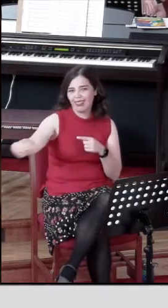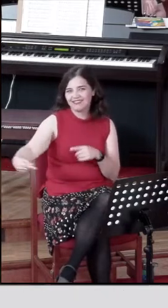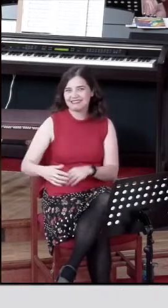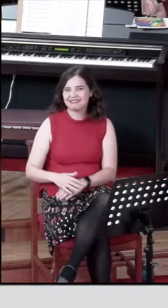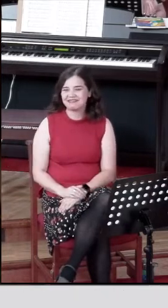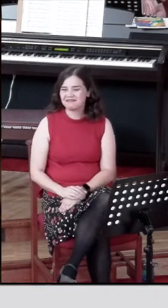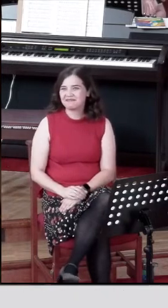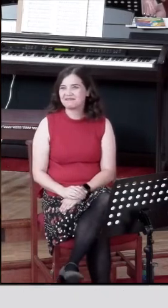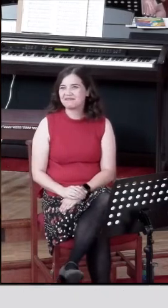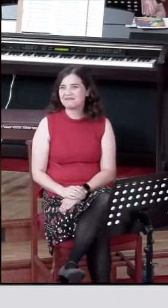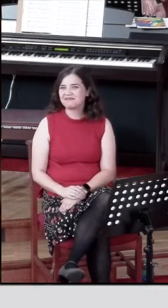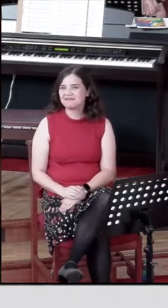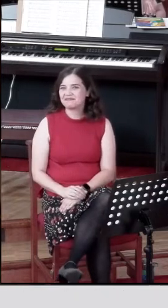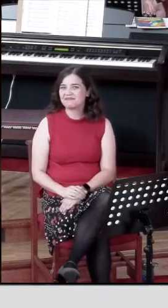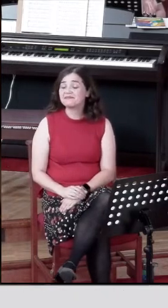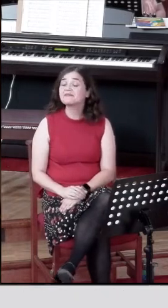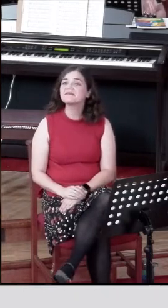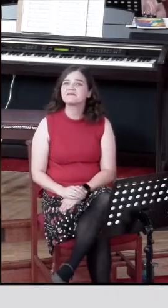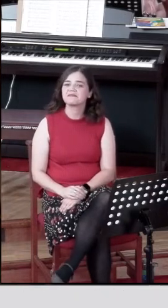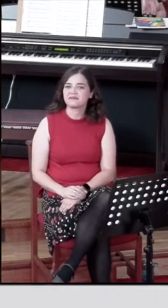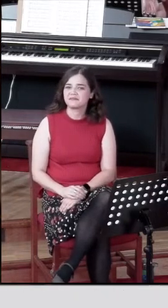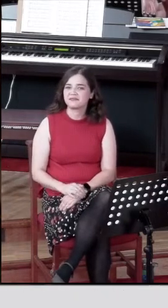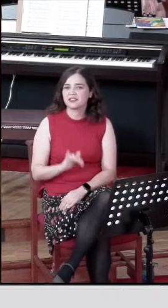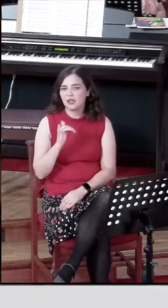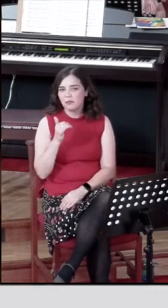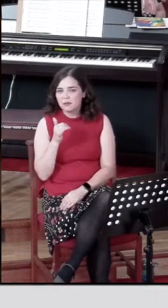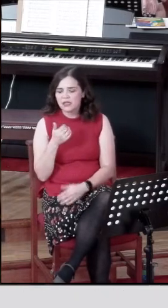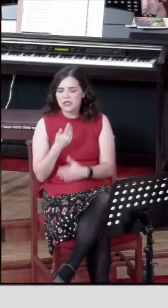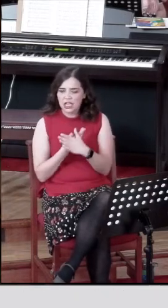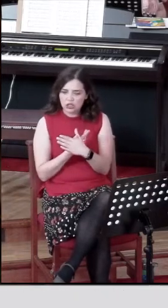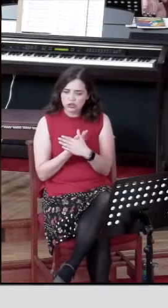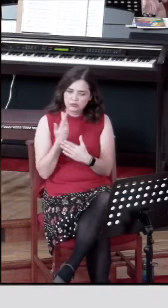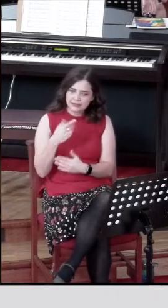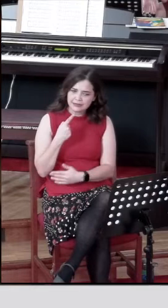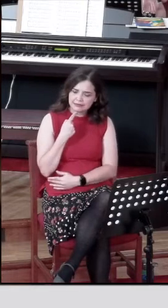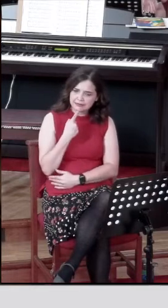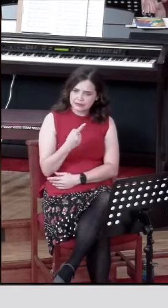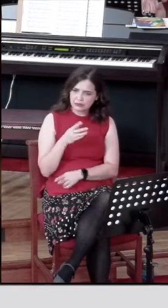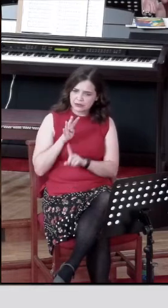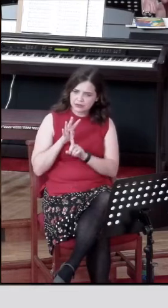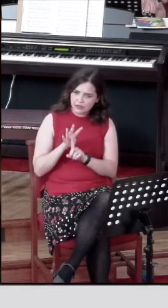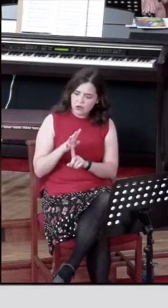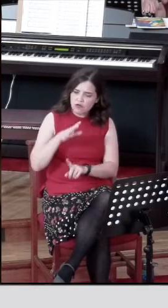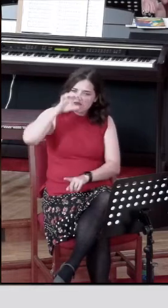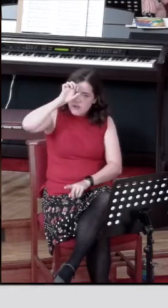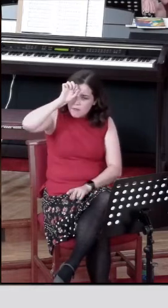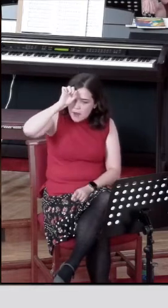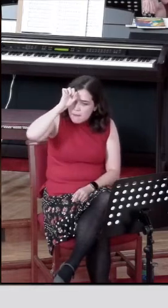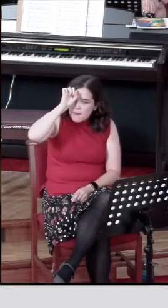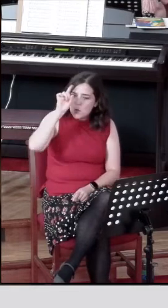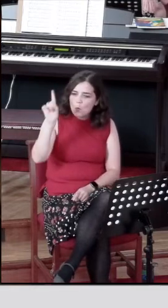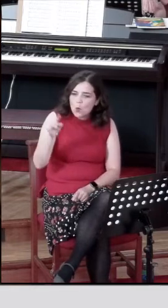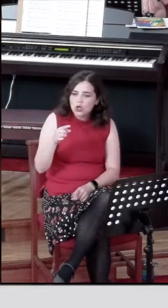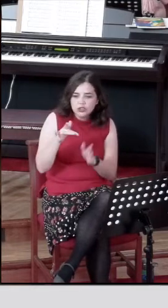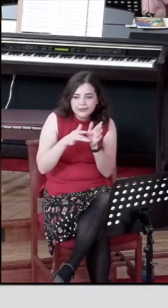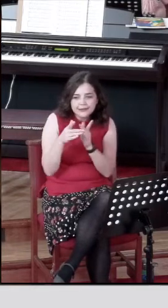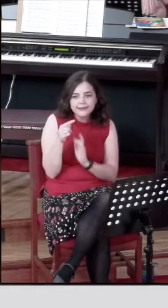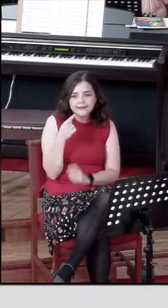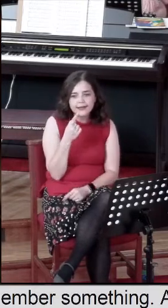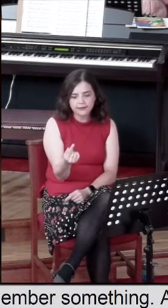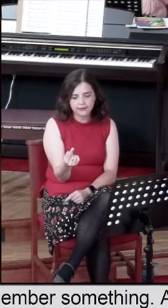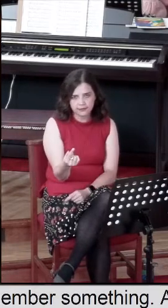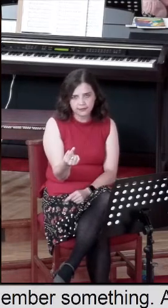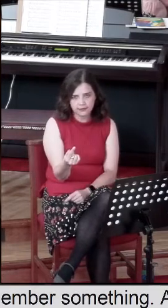it? And maybe the angel said to the disciples, he said, remember what Jesus